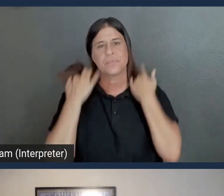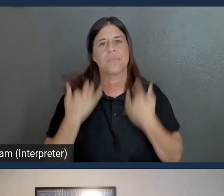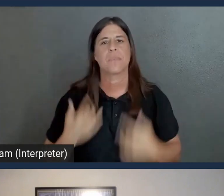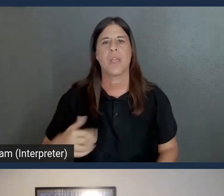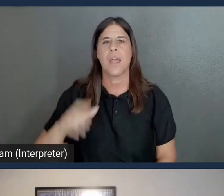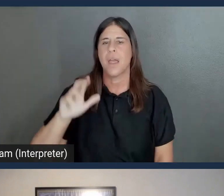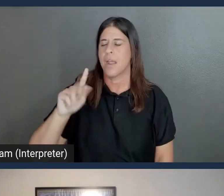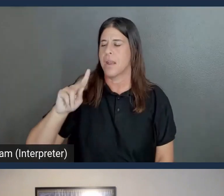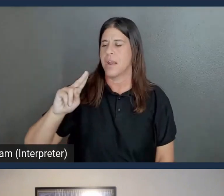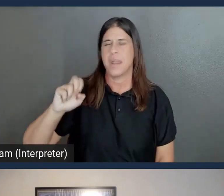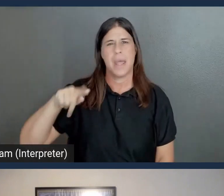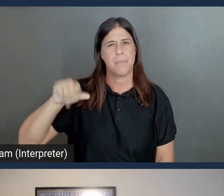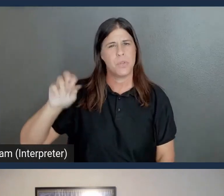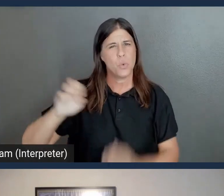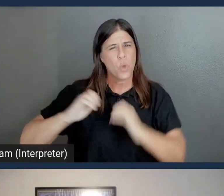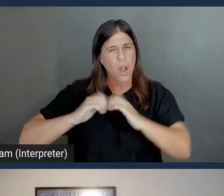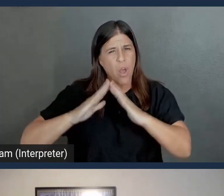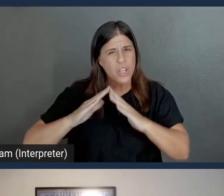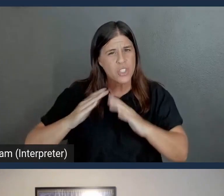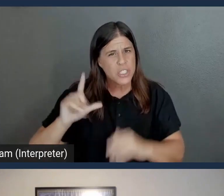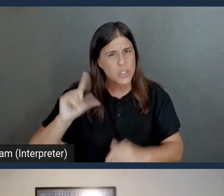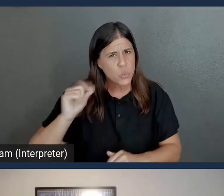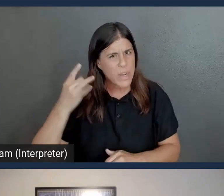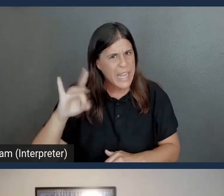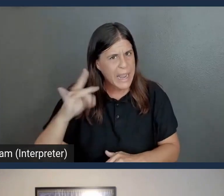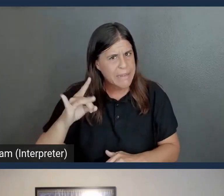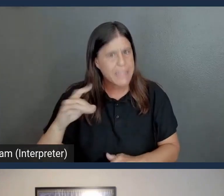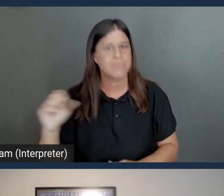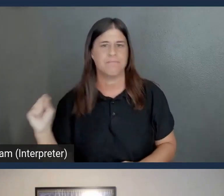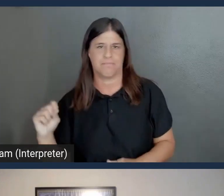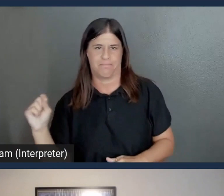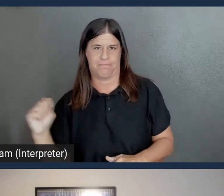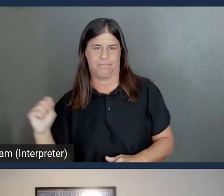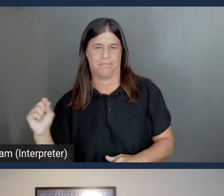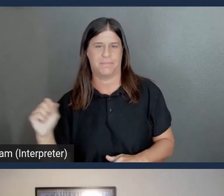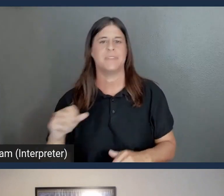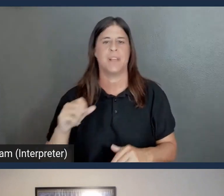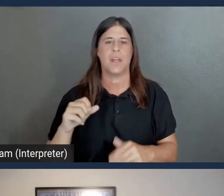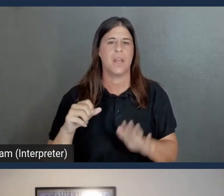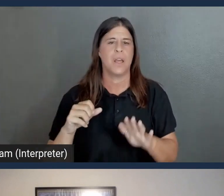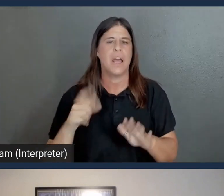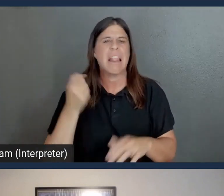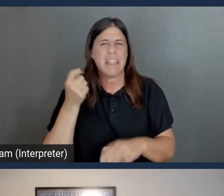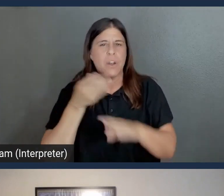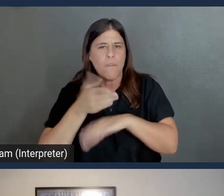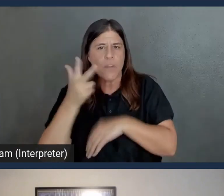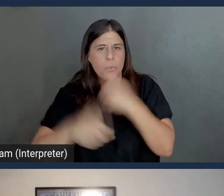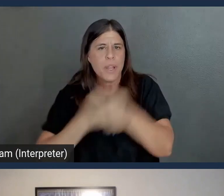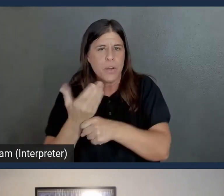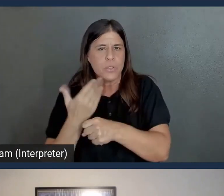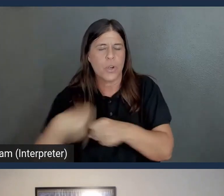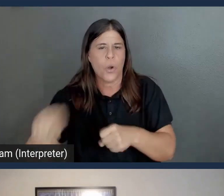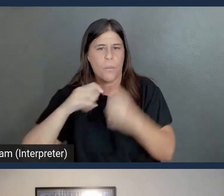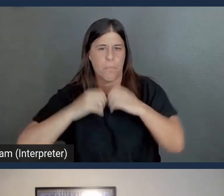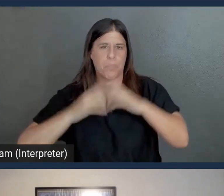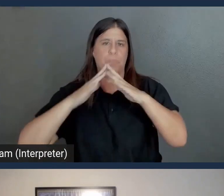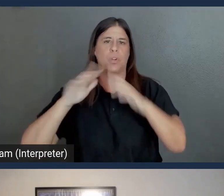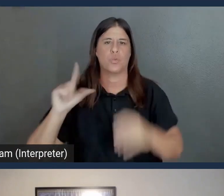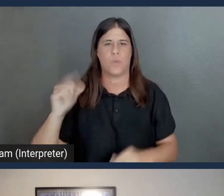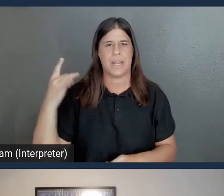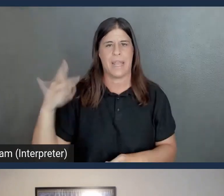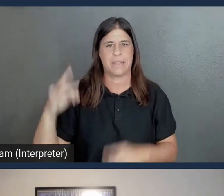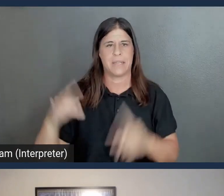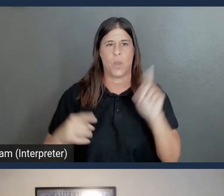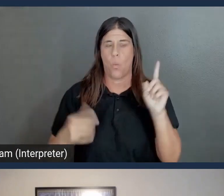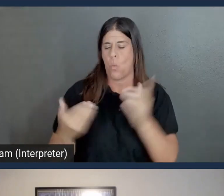Neptune launched in 2018 initially, right? So yeah, just a little over 3 years ago, we went GA in 2018. So one of the newer